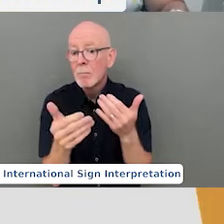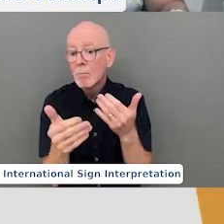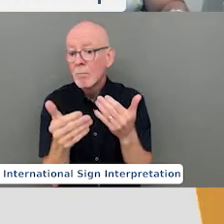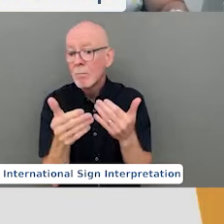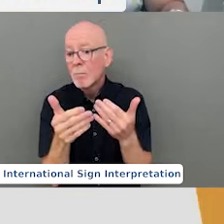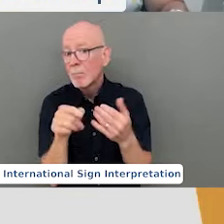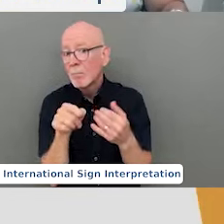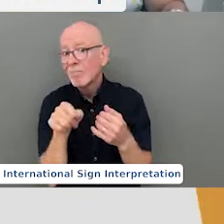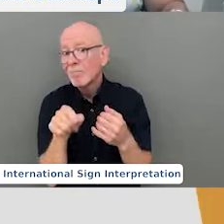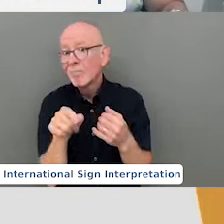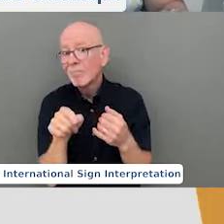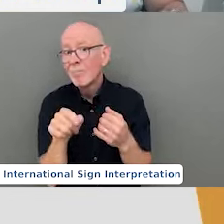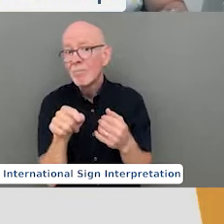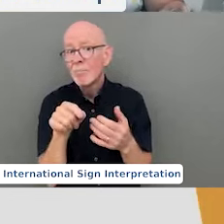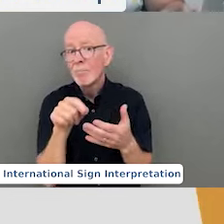districts.